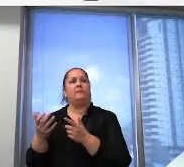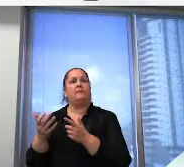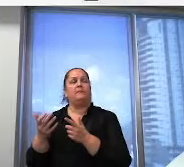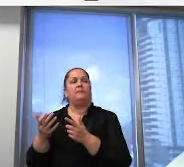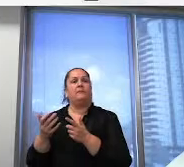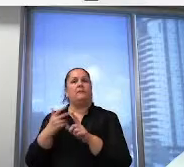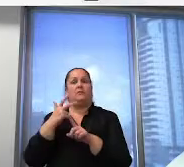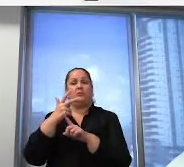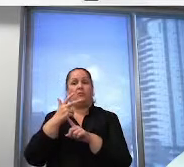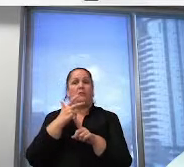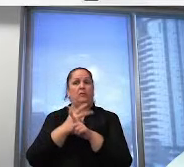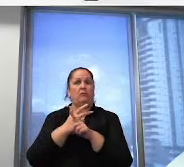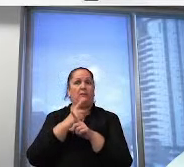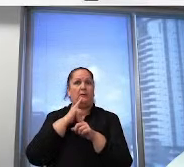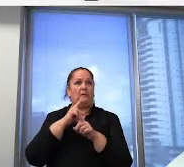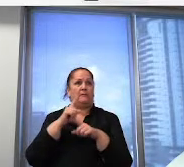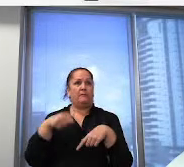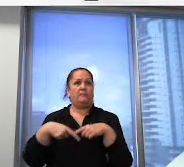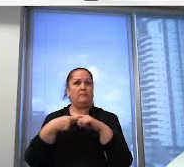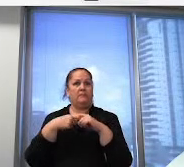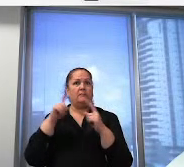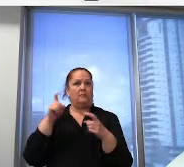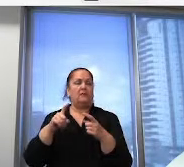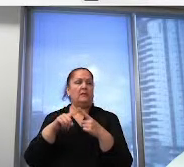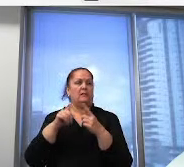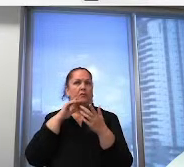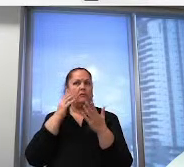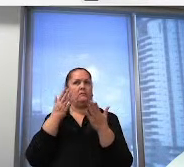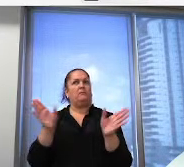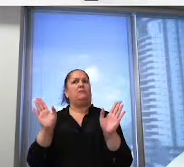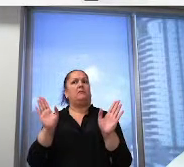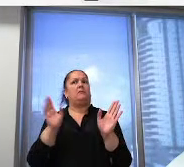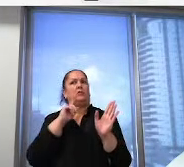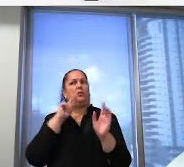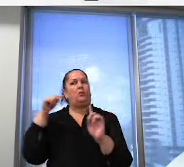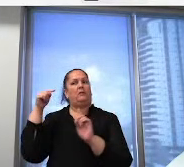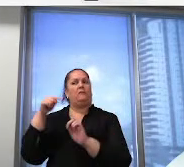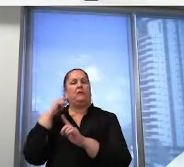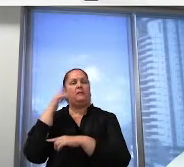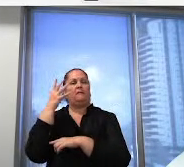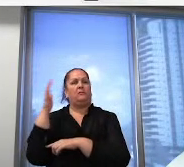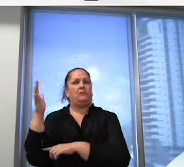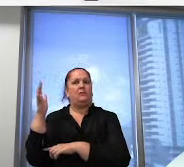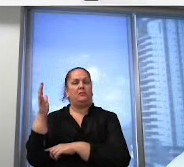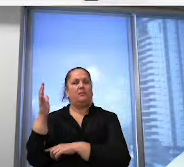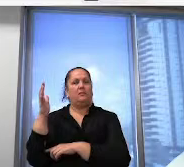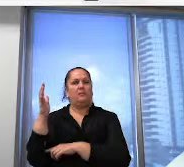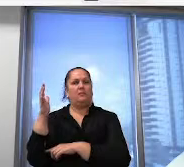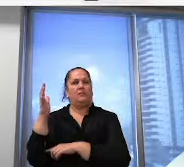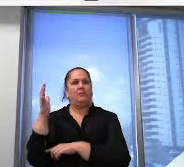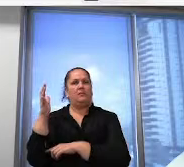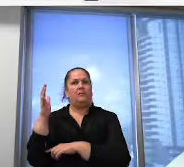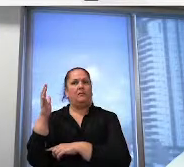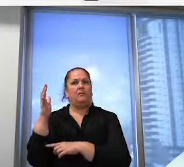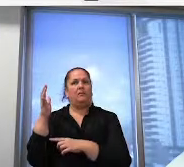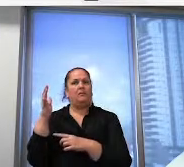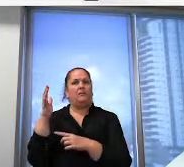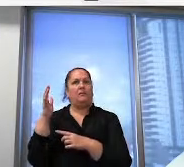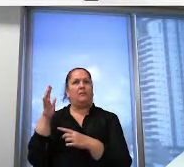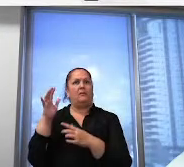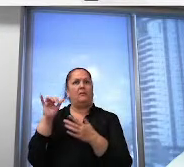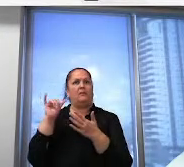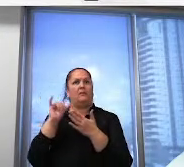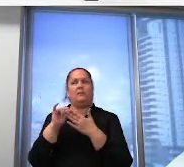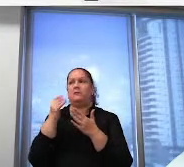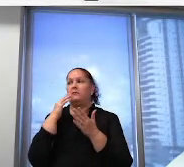the reduction for the 3 months is really about the larger picture, not just about vegetation. And that's what's